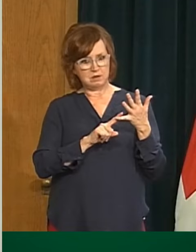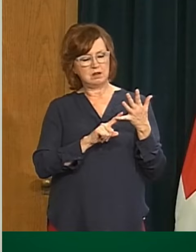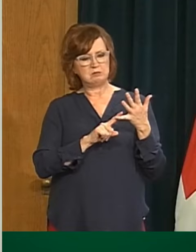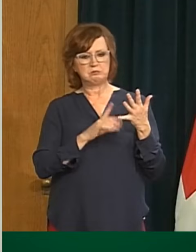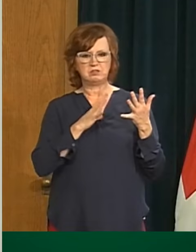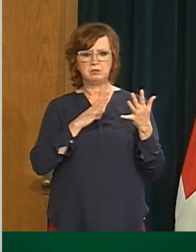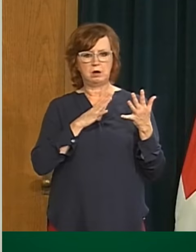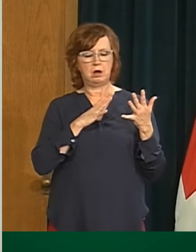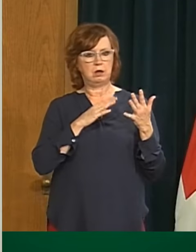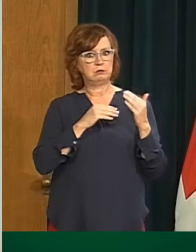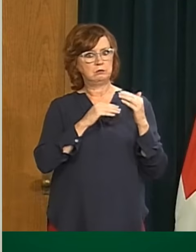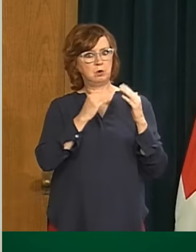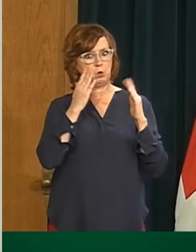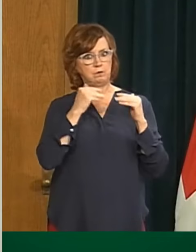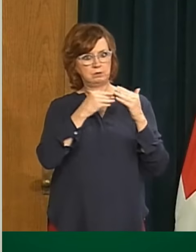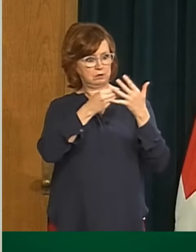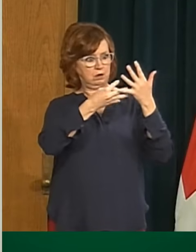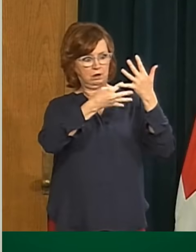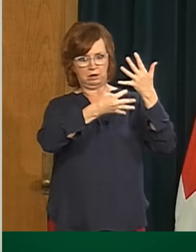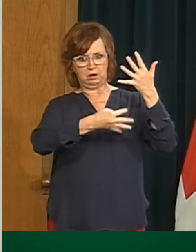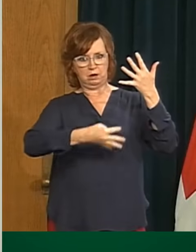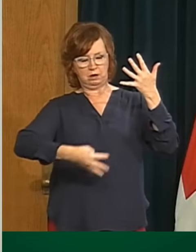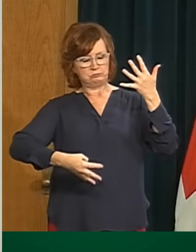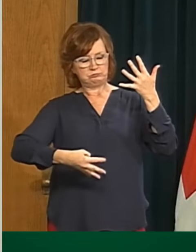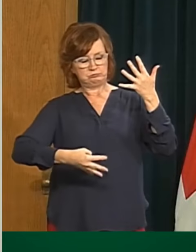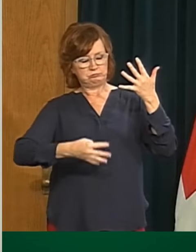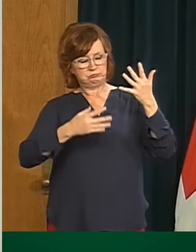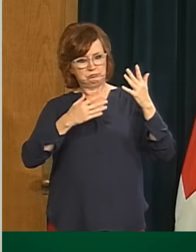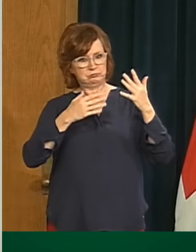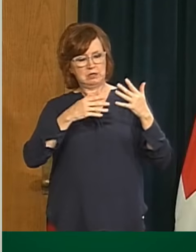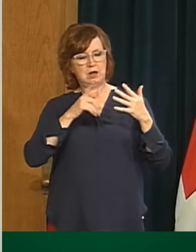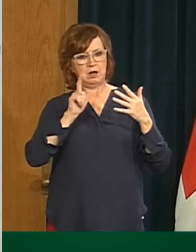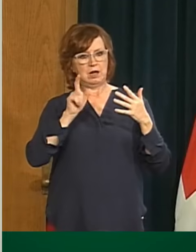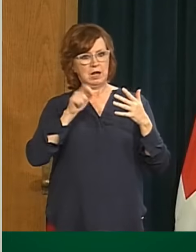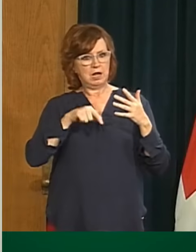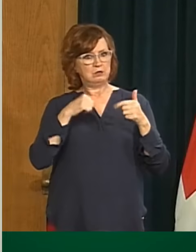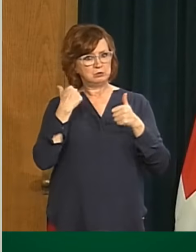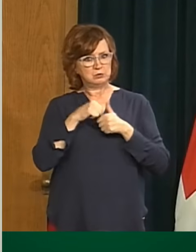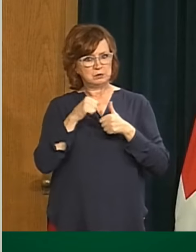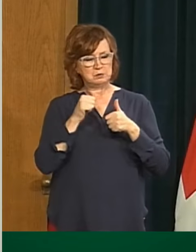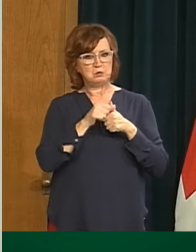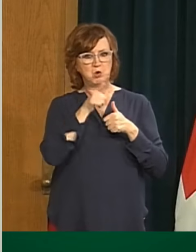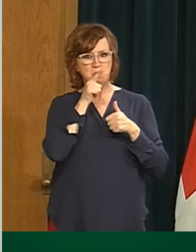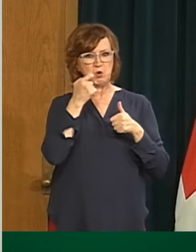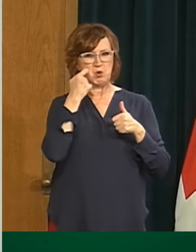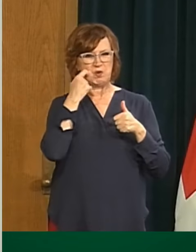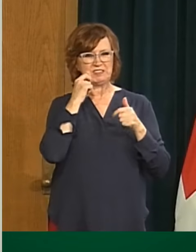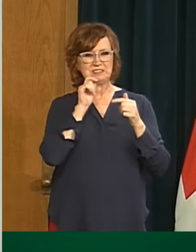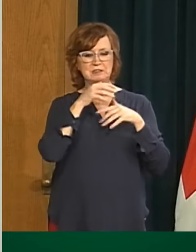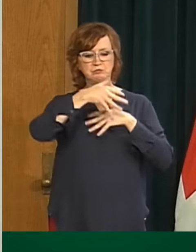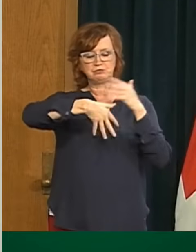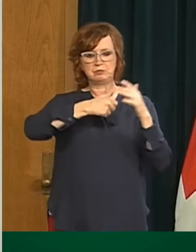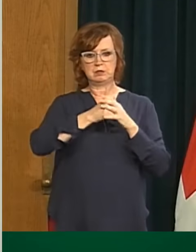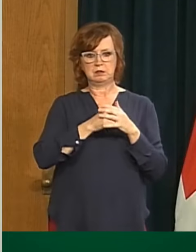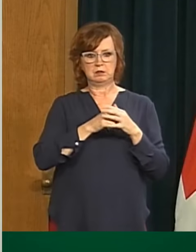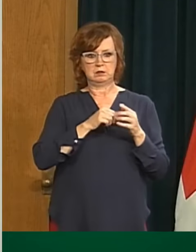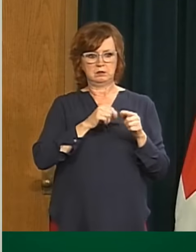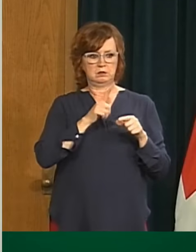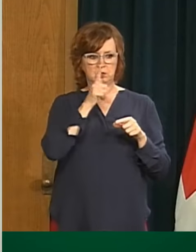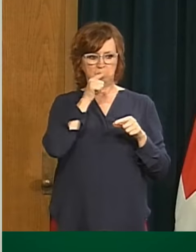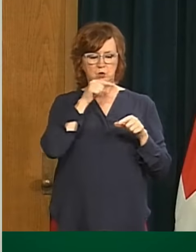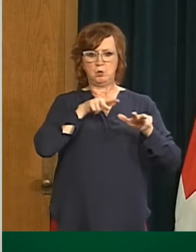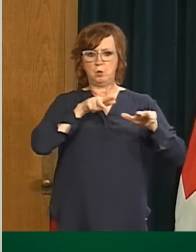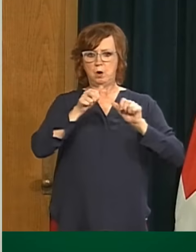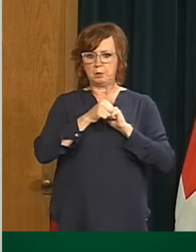so that even if you become symptomatic, they who you went with a walk with or otherwise met in your backyard, they were not close enough